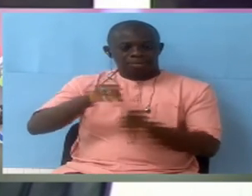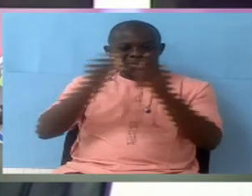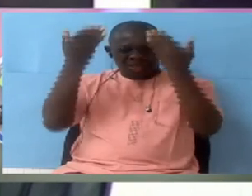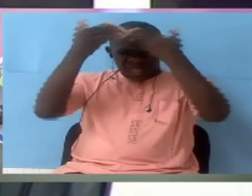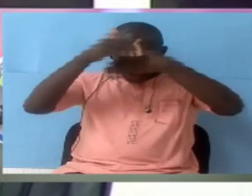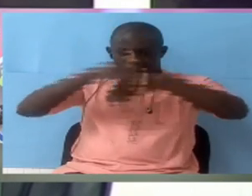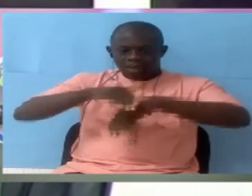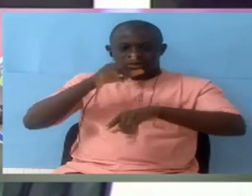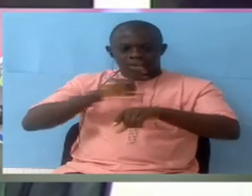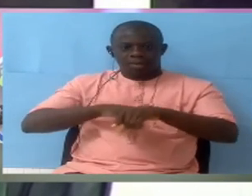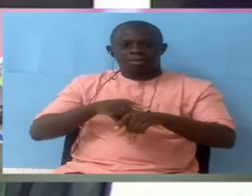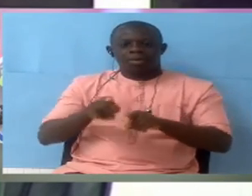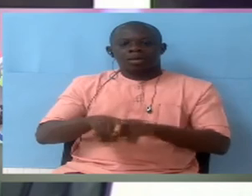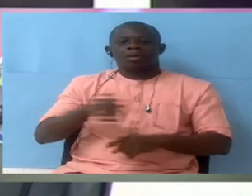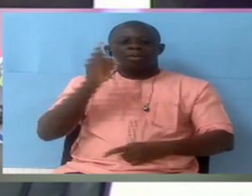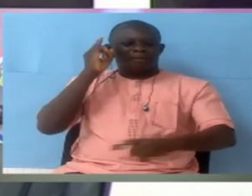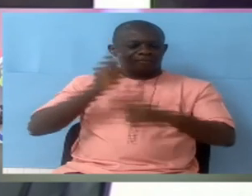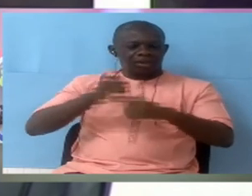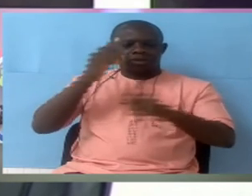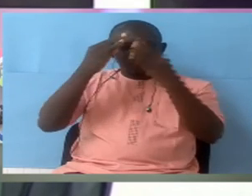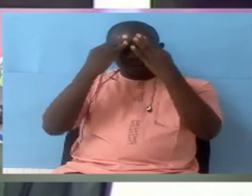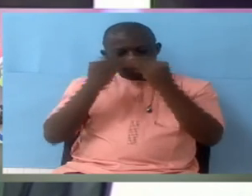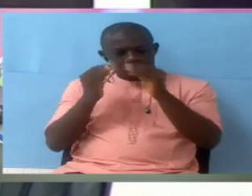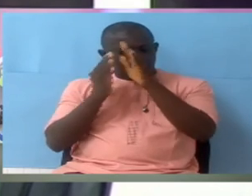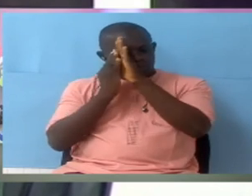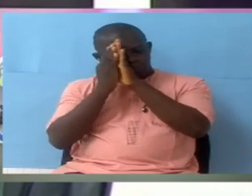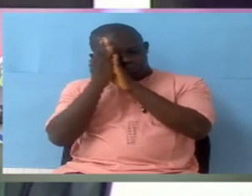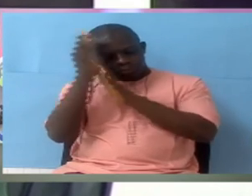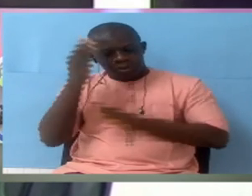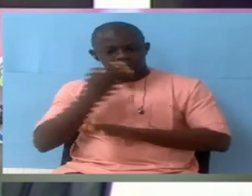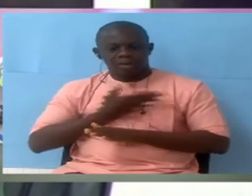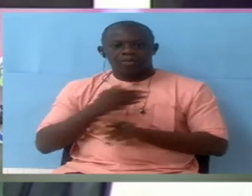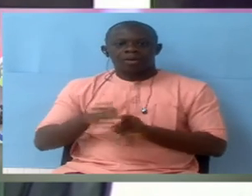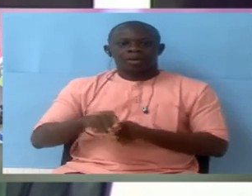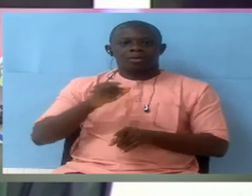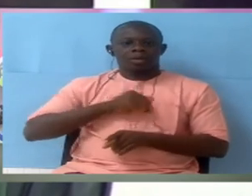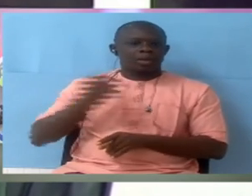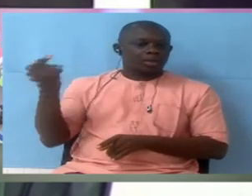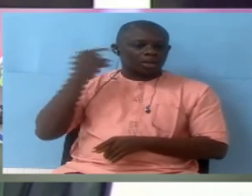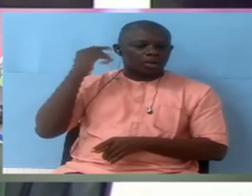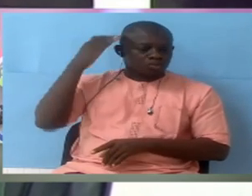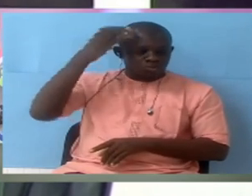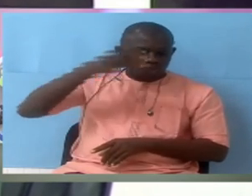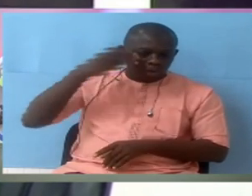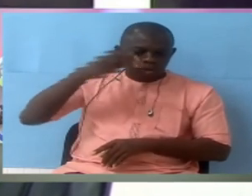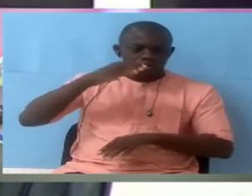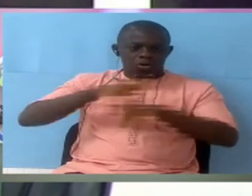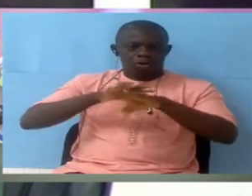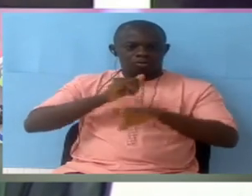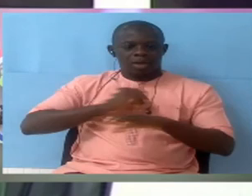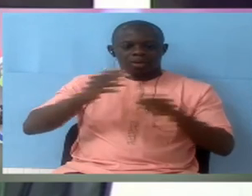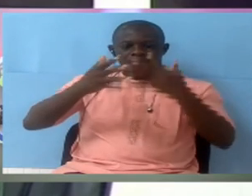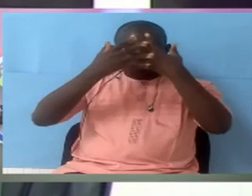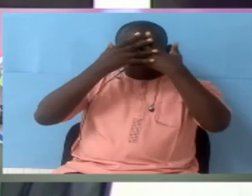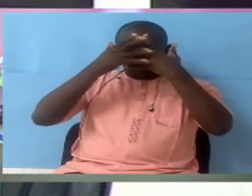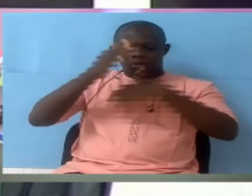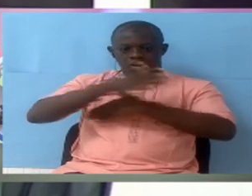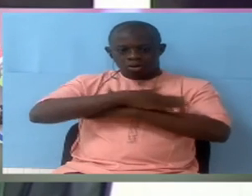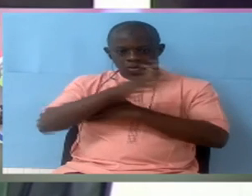a.m., I was fast asleep. I just heard a noise on my cell door.